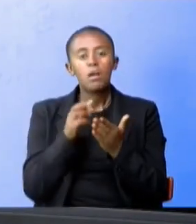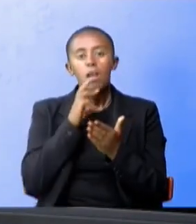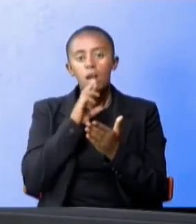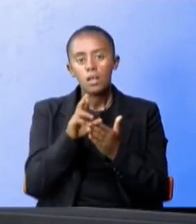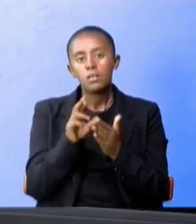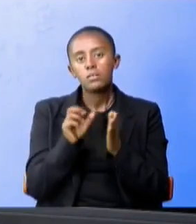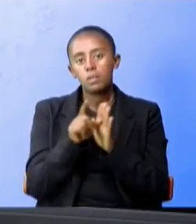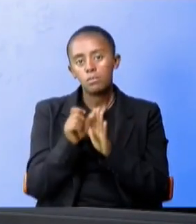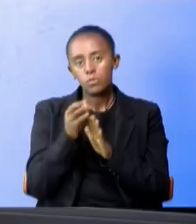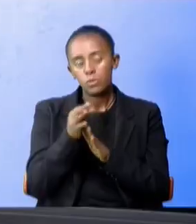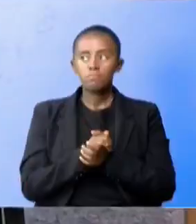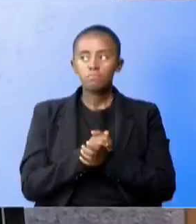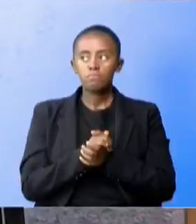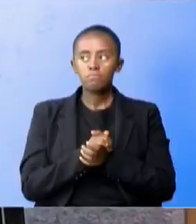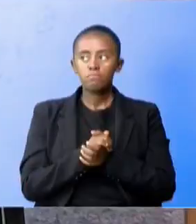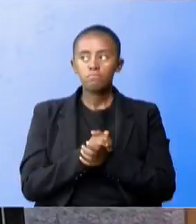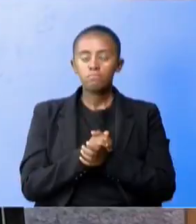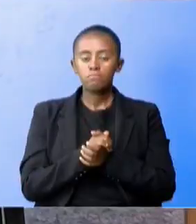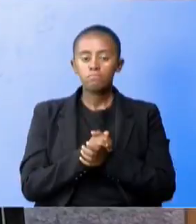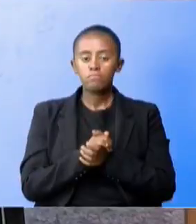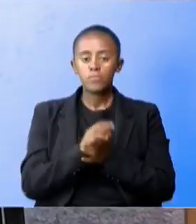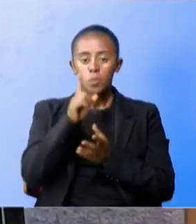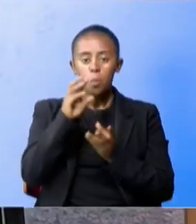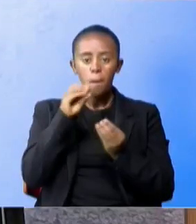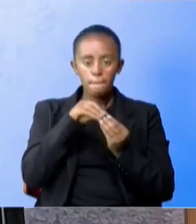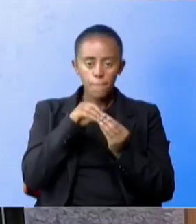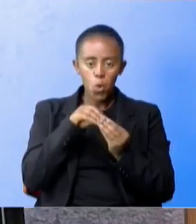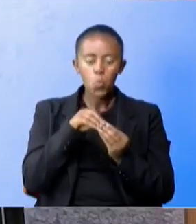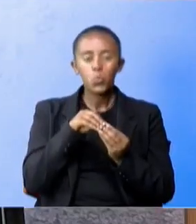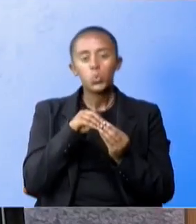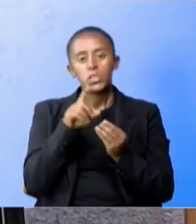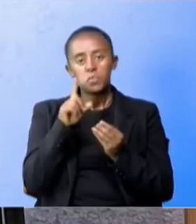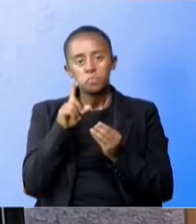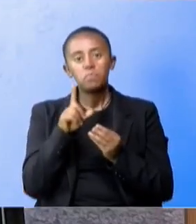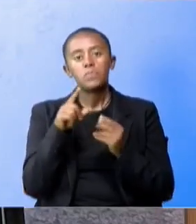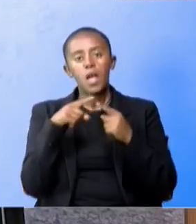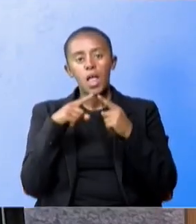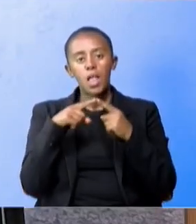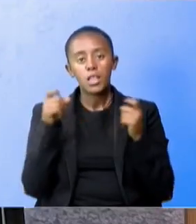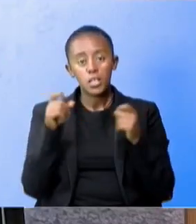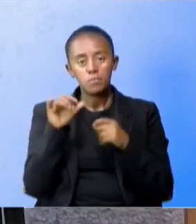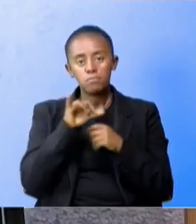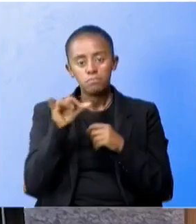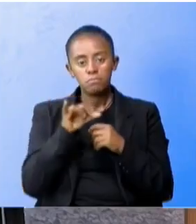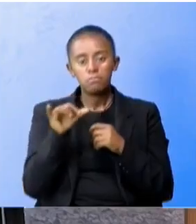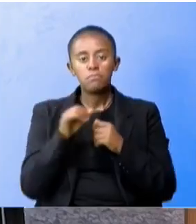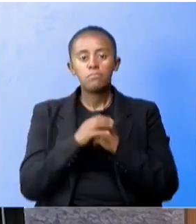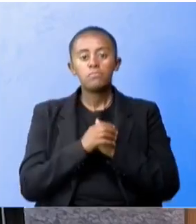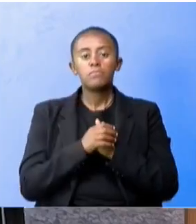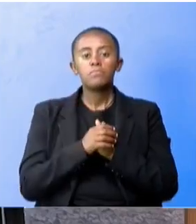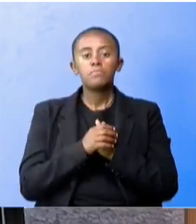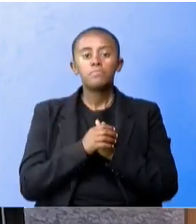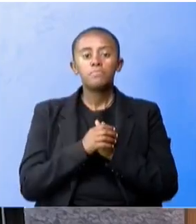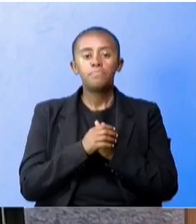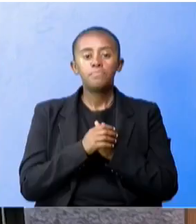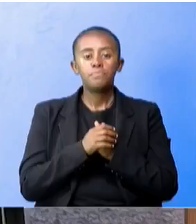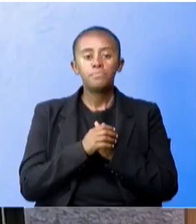of reverse antonyms. We have one more antonyms to talk about, which is